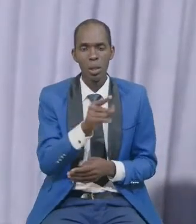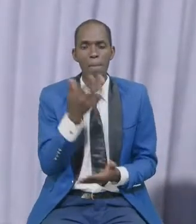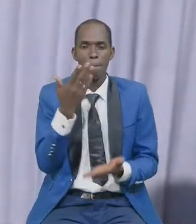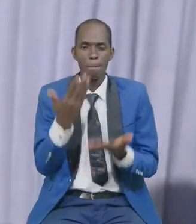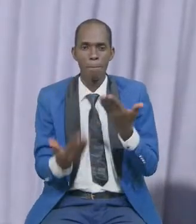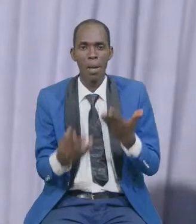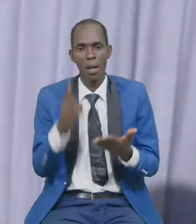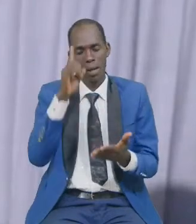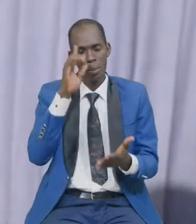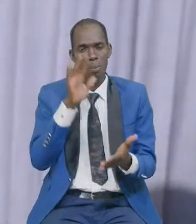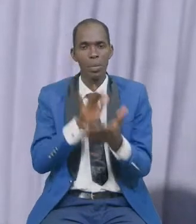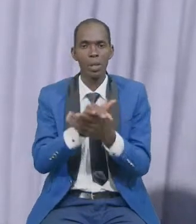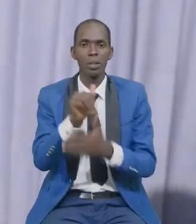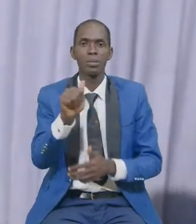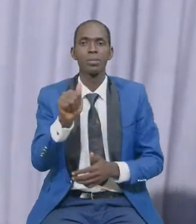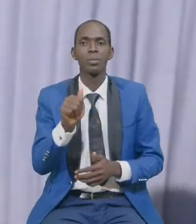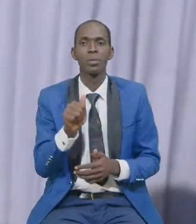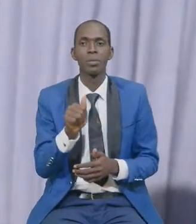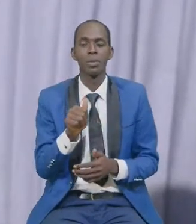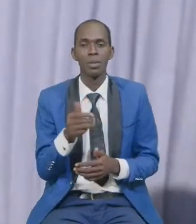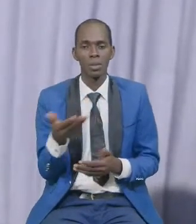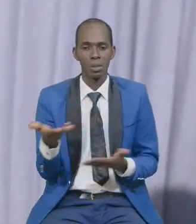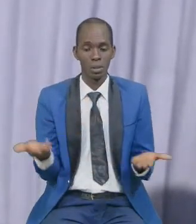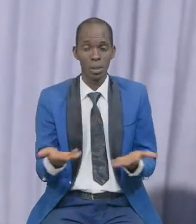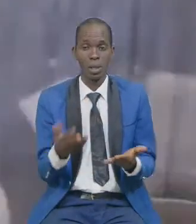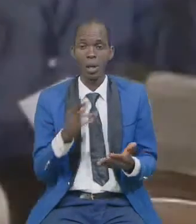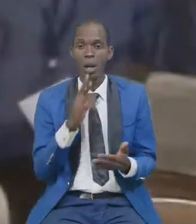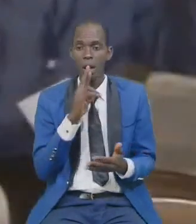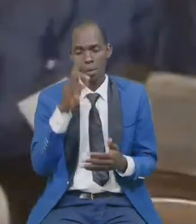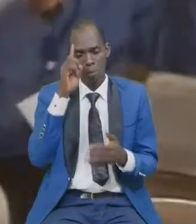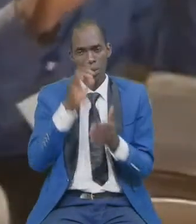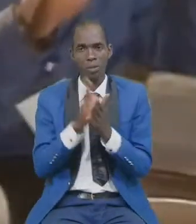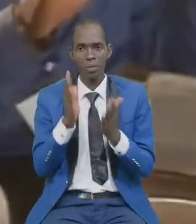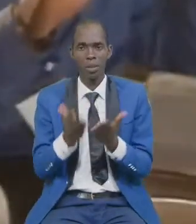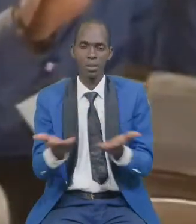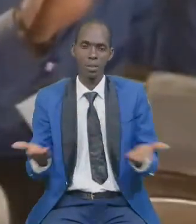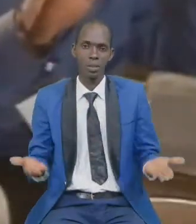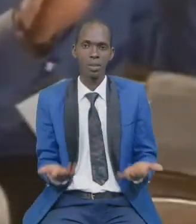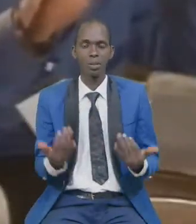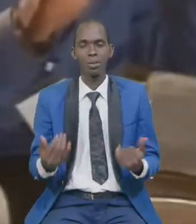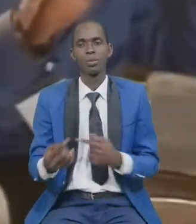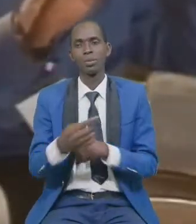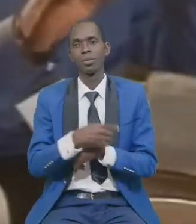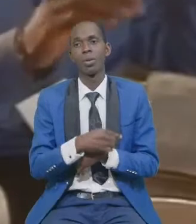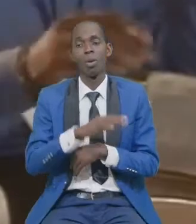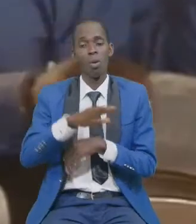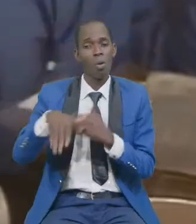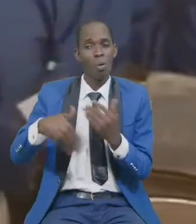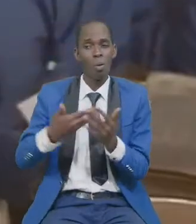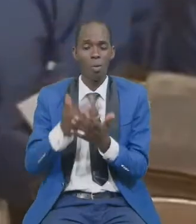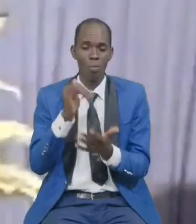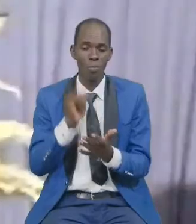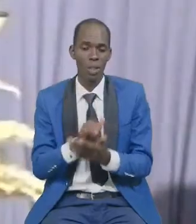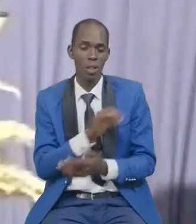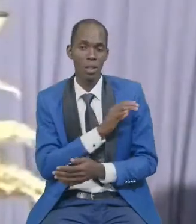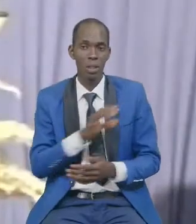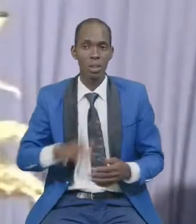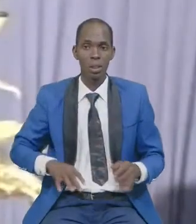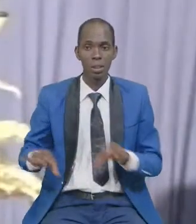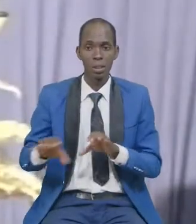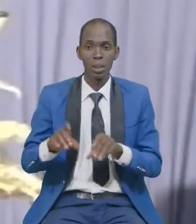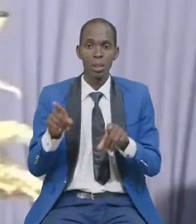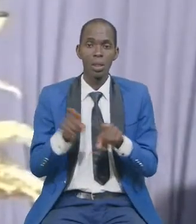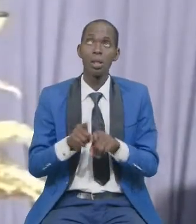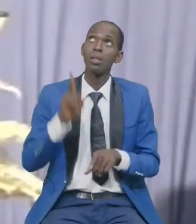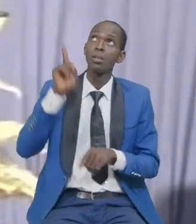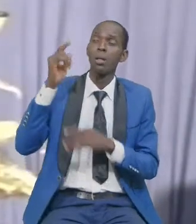might believe. There are believers here today. All that Christ did as he bore the